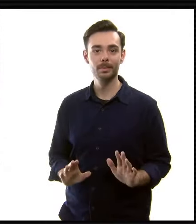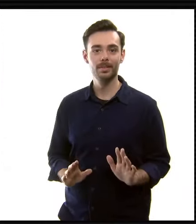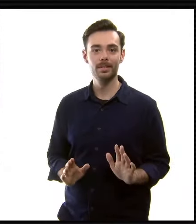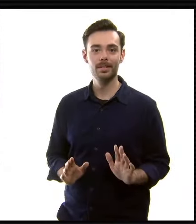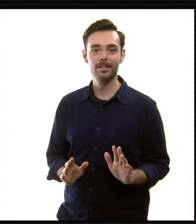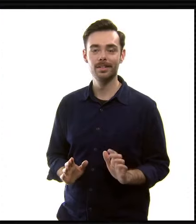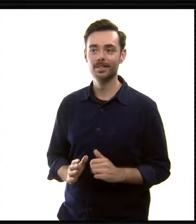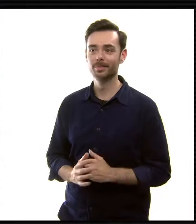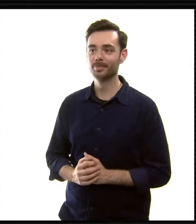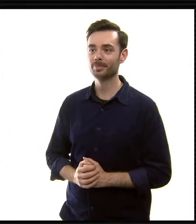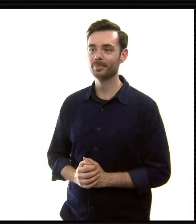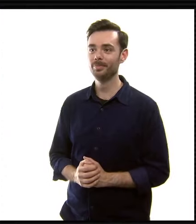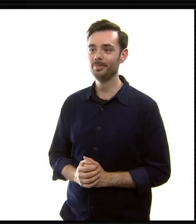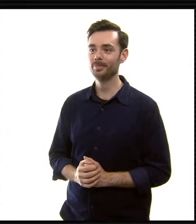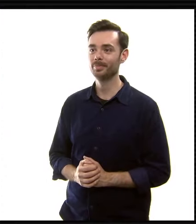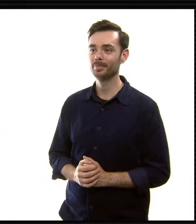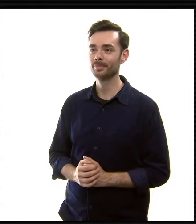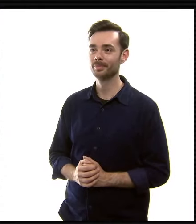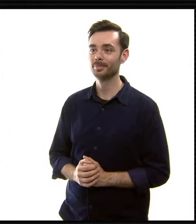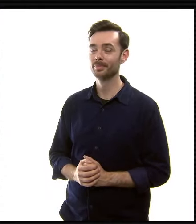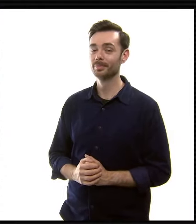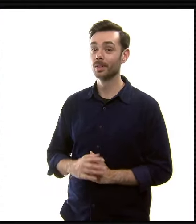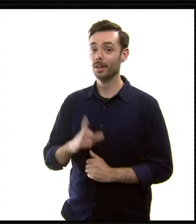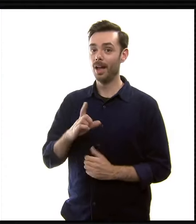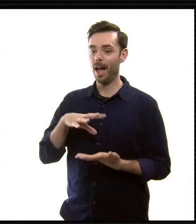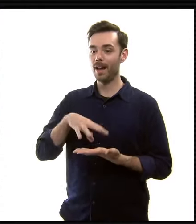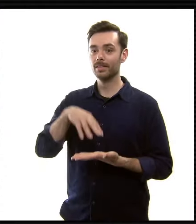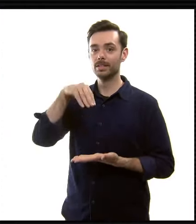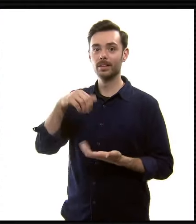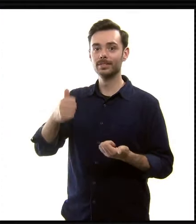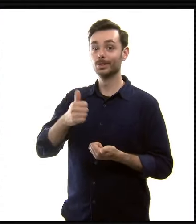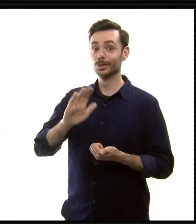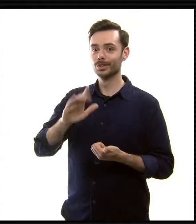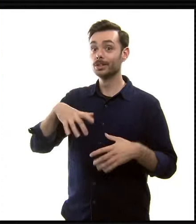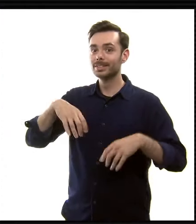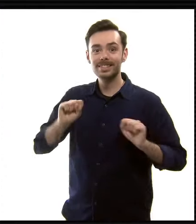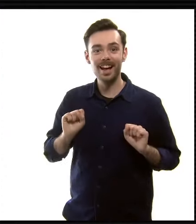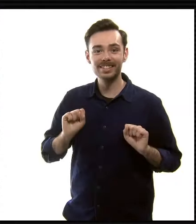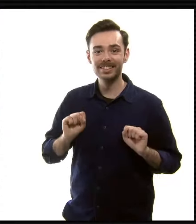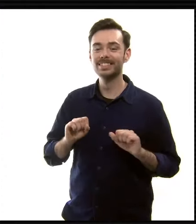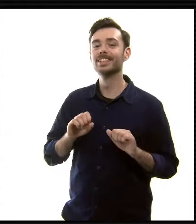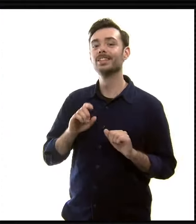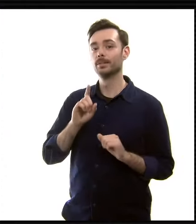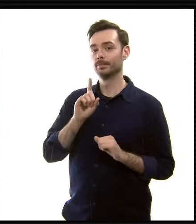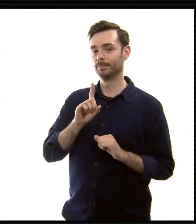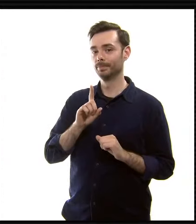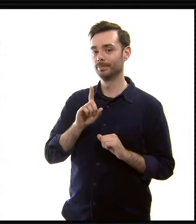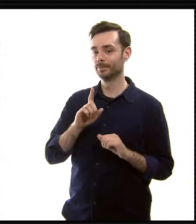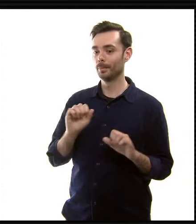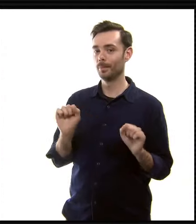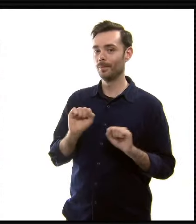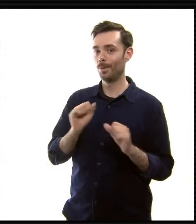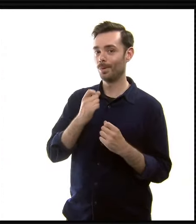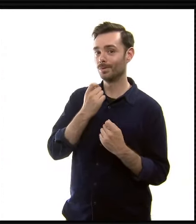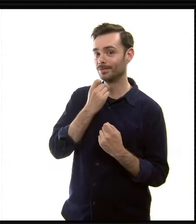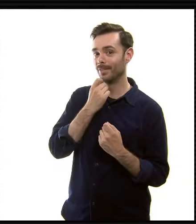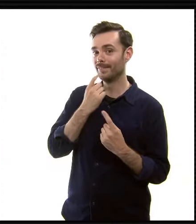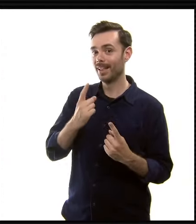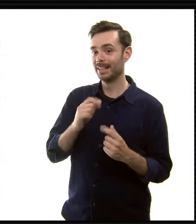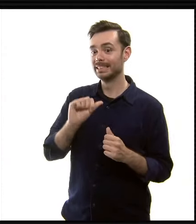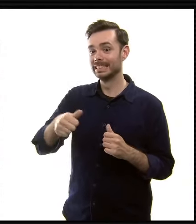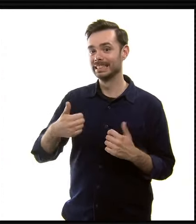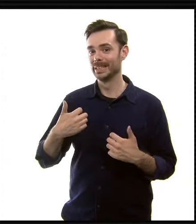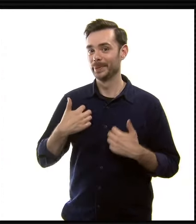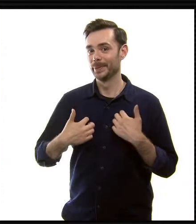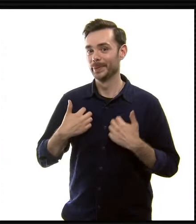well, our enthralling Avatar journey is just beginning, but before we share something else that is incredibly exciting, let's